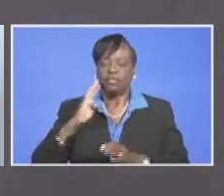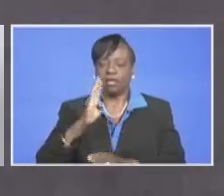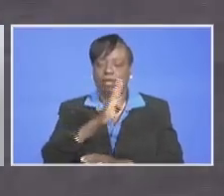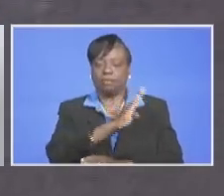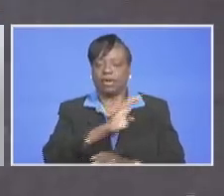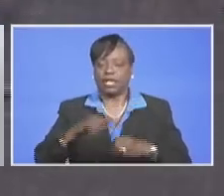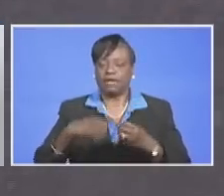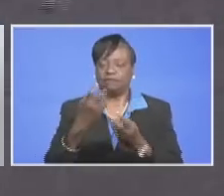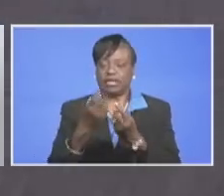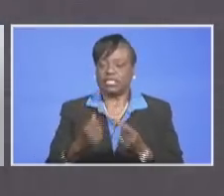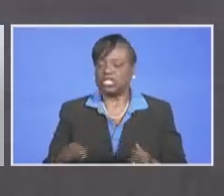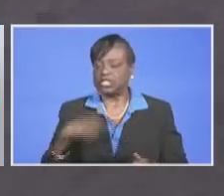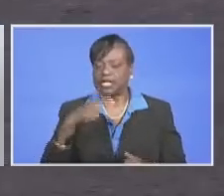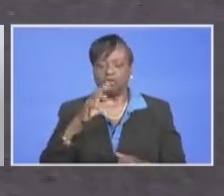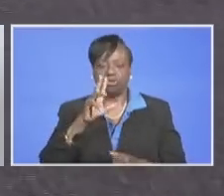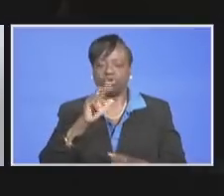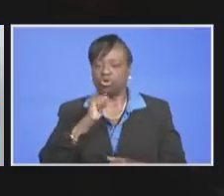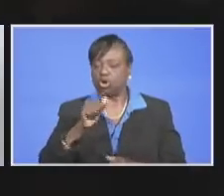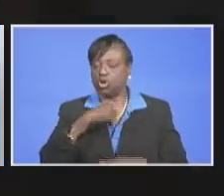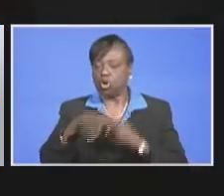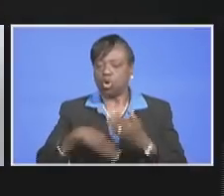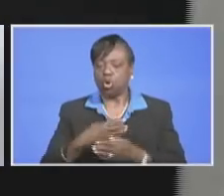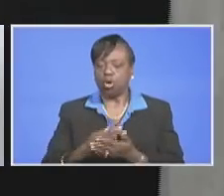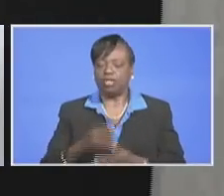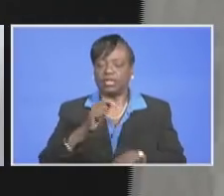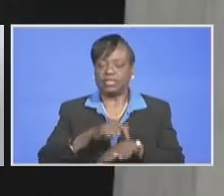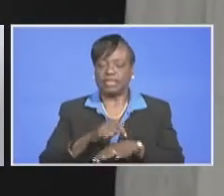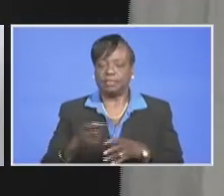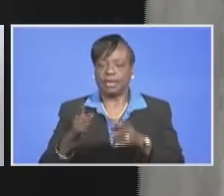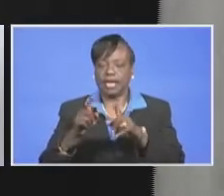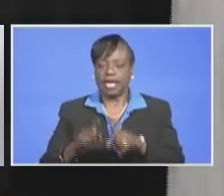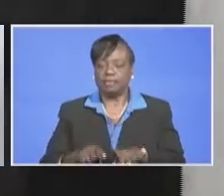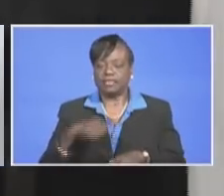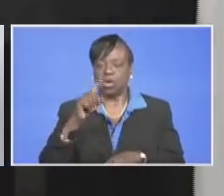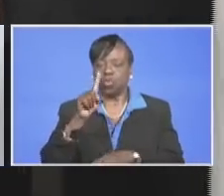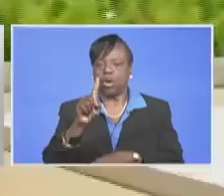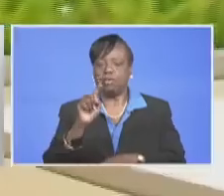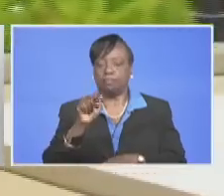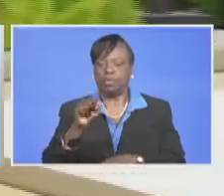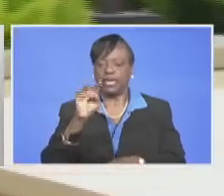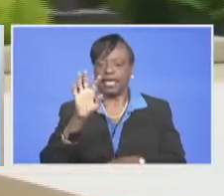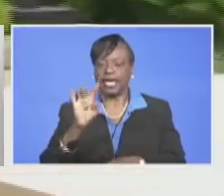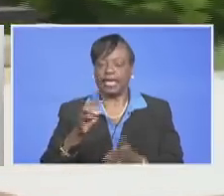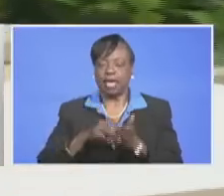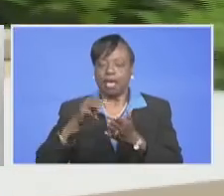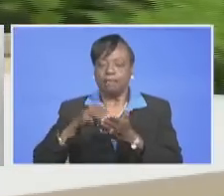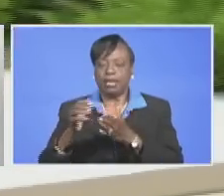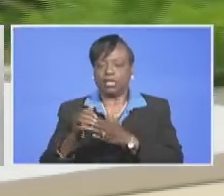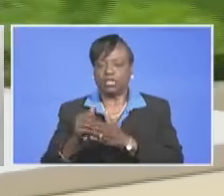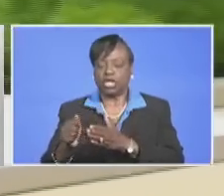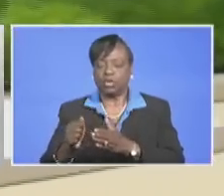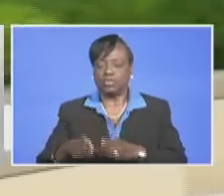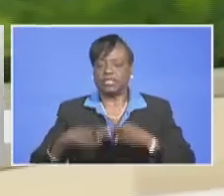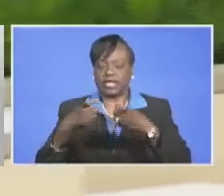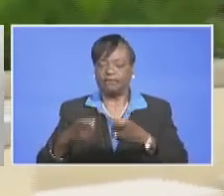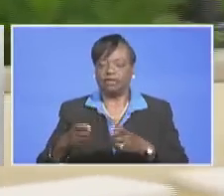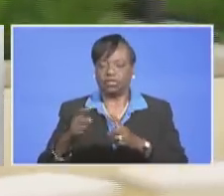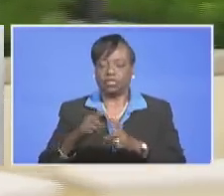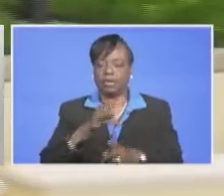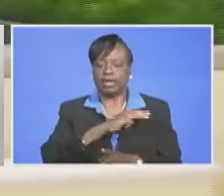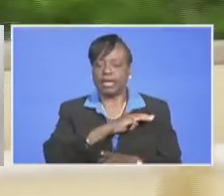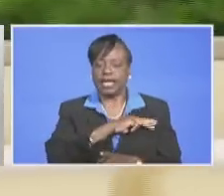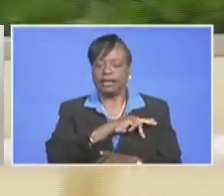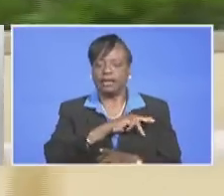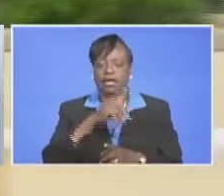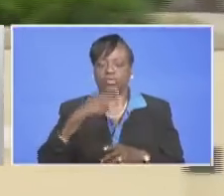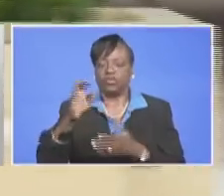responded, "Not all the time it happens." Knight told the court that a $1.8 million contract was granted to Magic Touch for cleaning